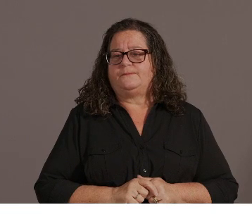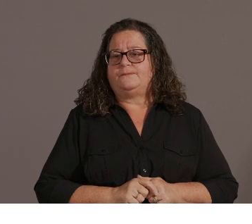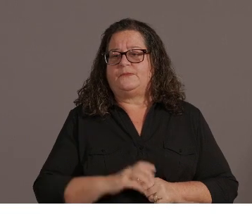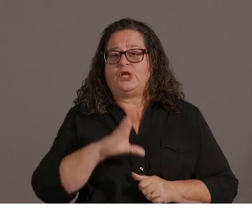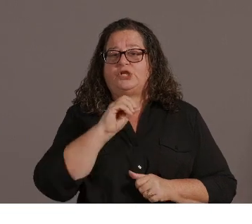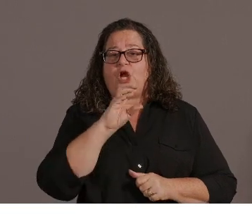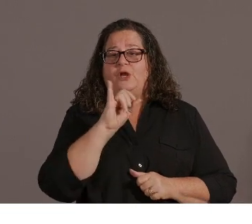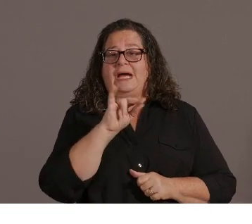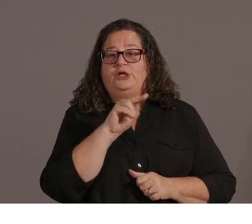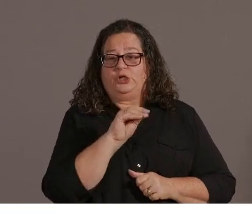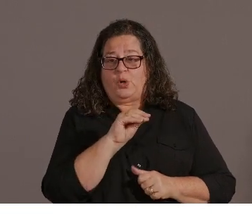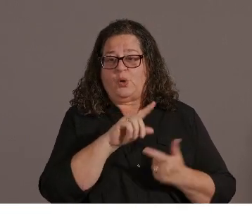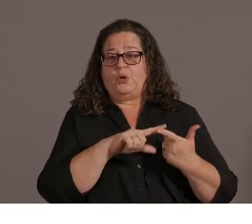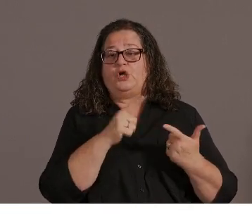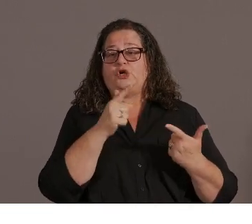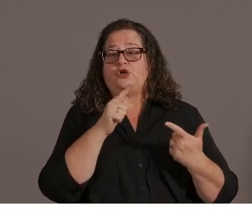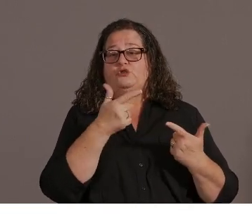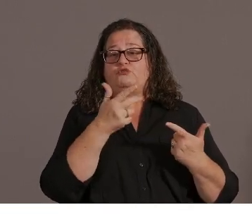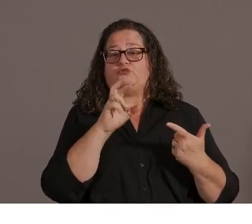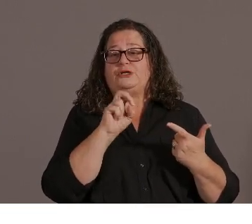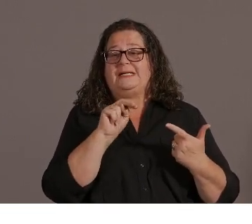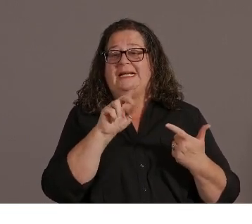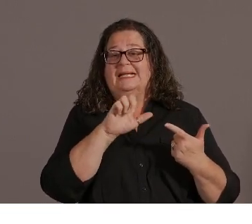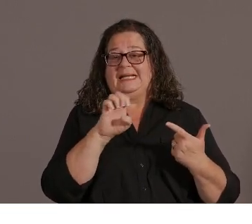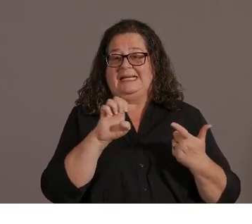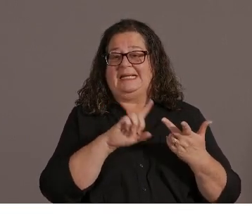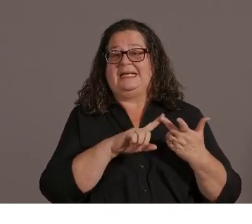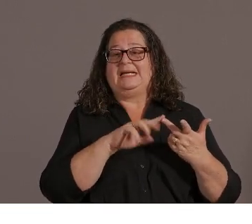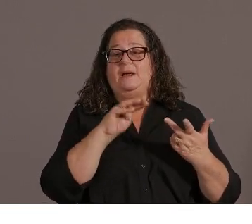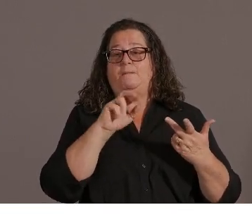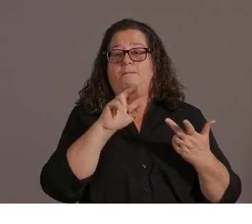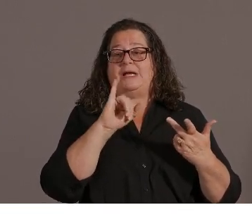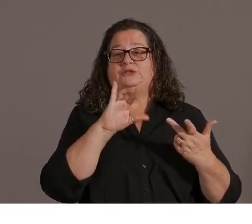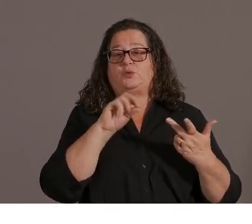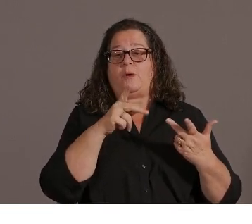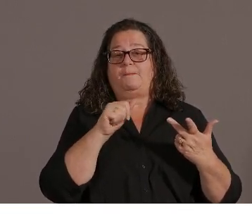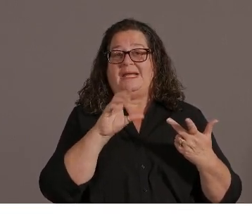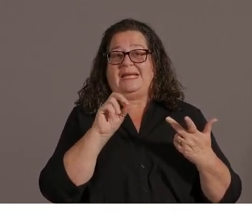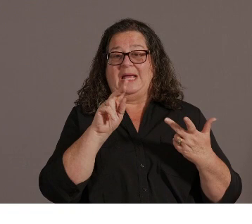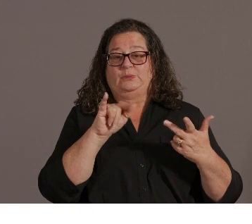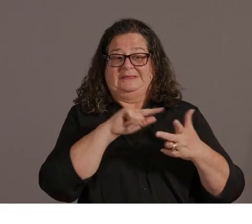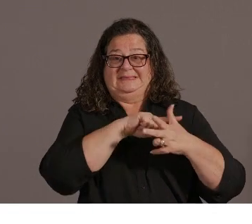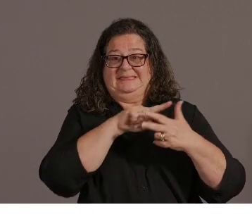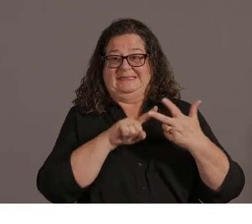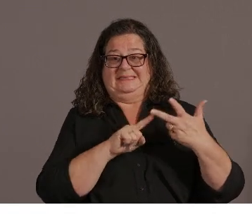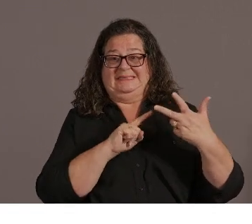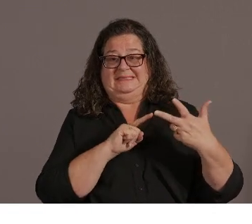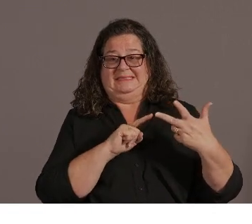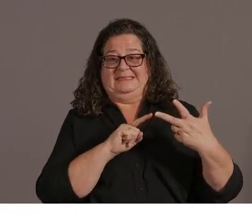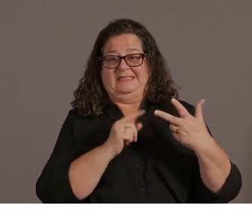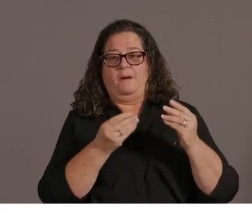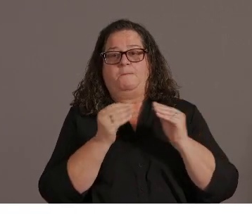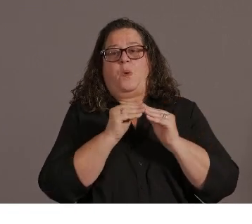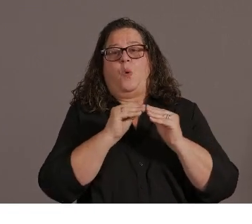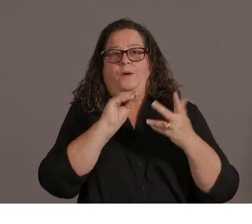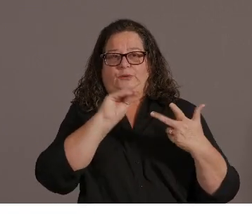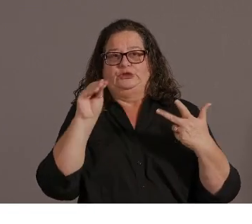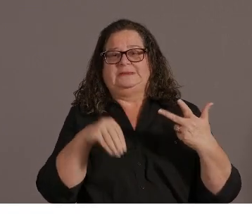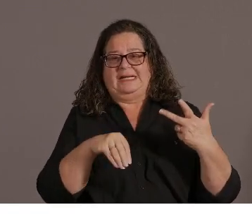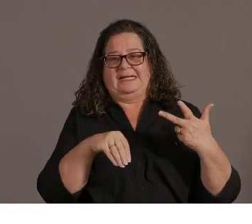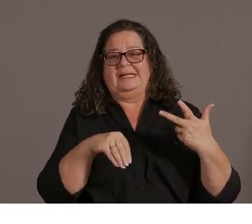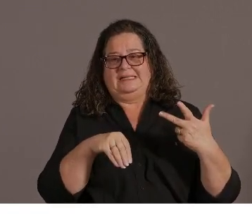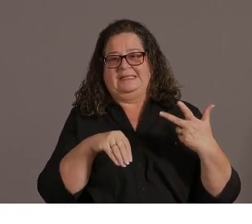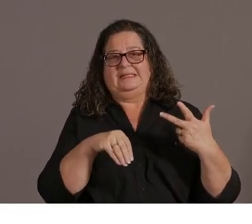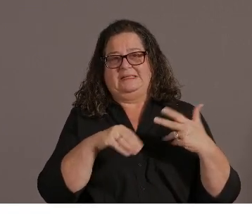Greenlee, and Maricopa. So we continue to monitor this. This was also an exciting update that we added to our dashboard